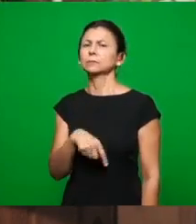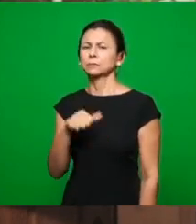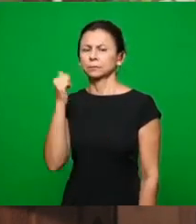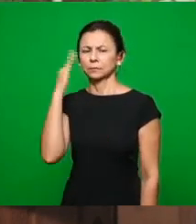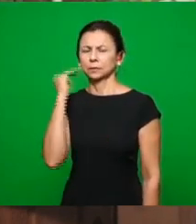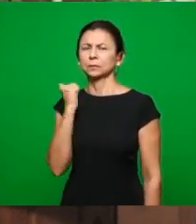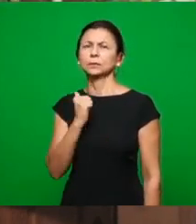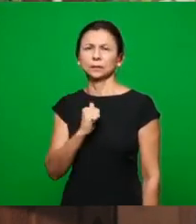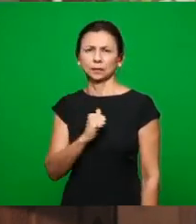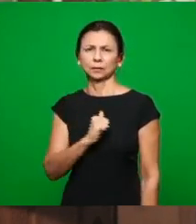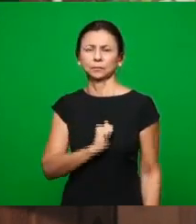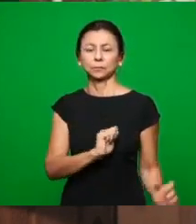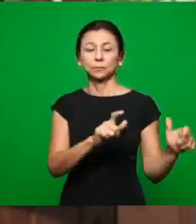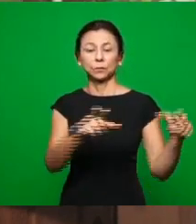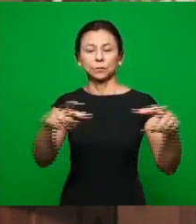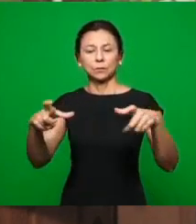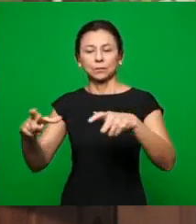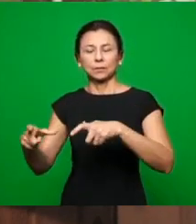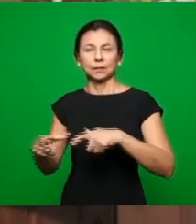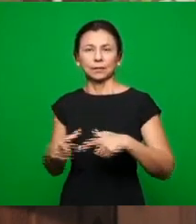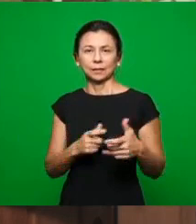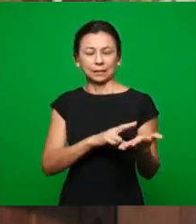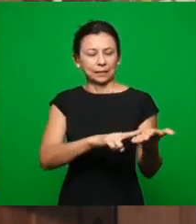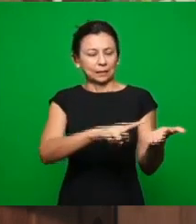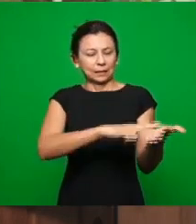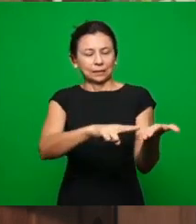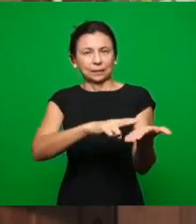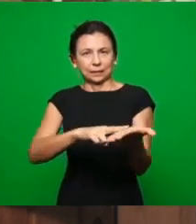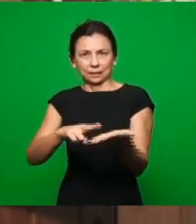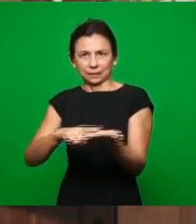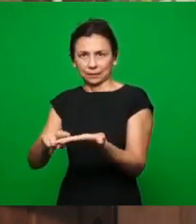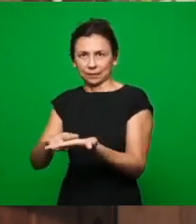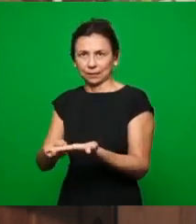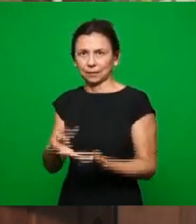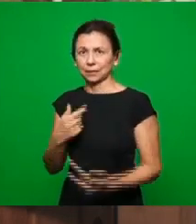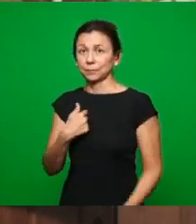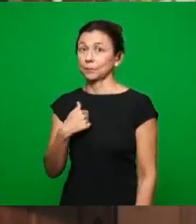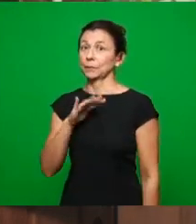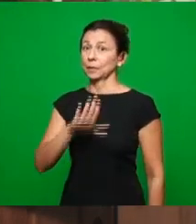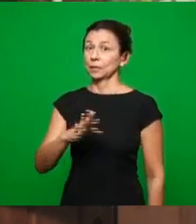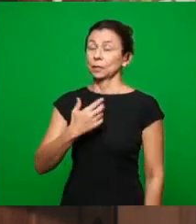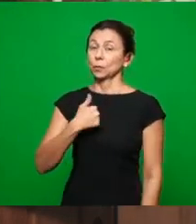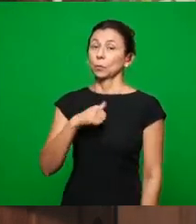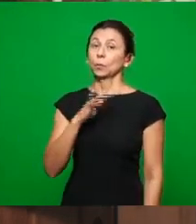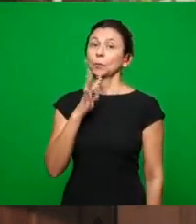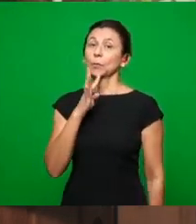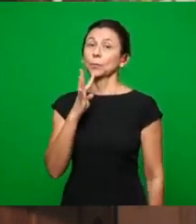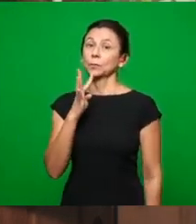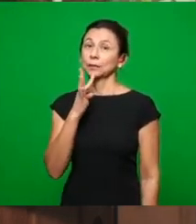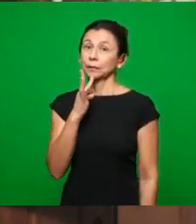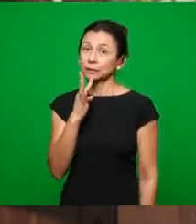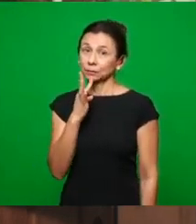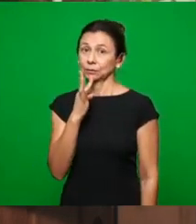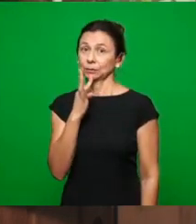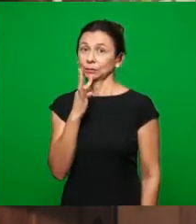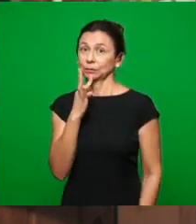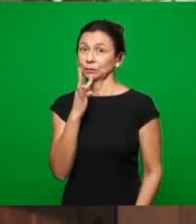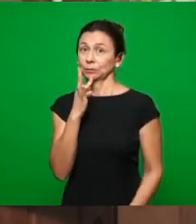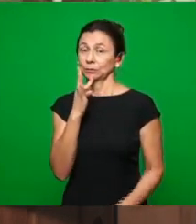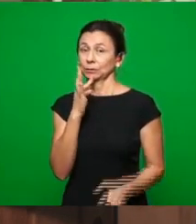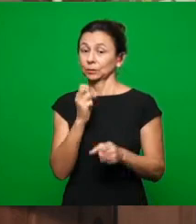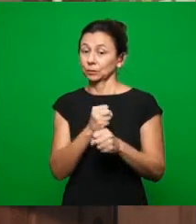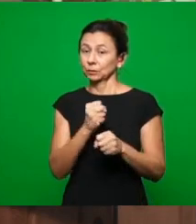So I know your works is in every letter, and in the letter for Thyatira, I know